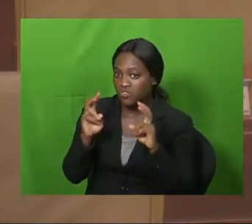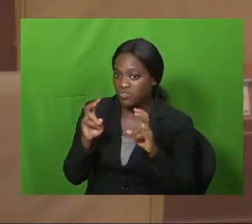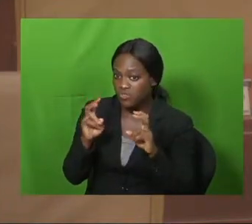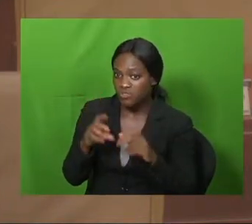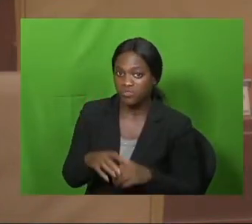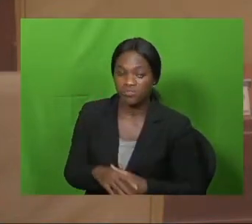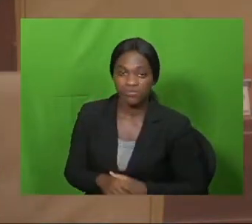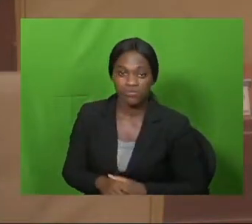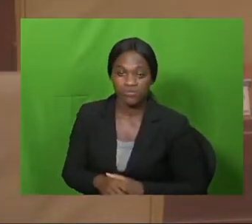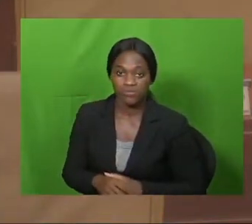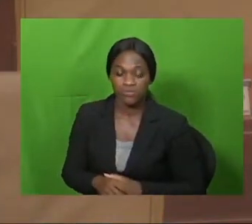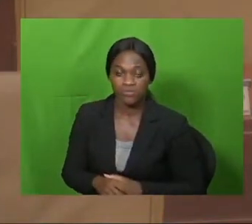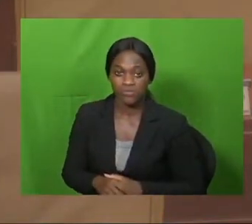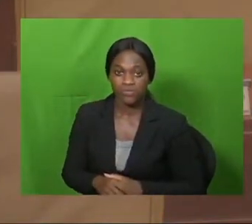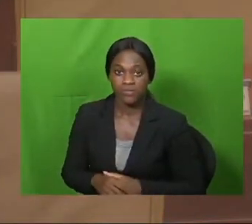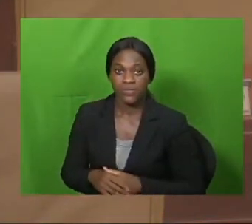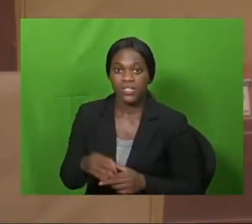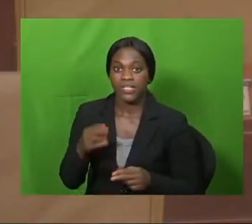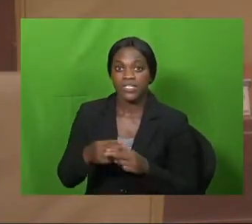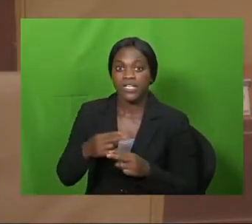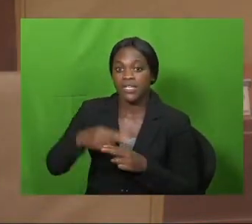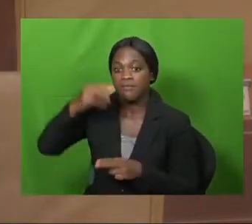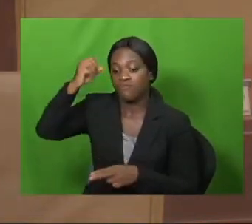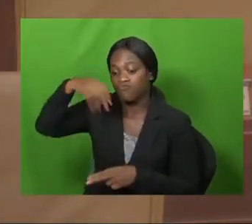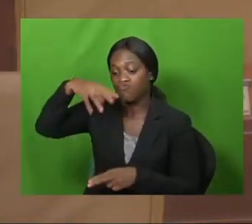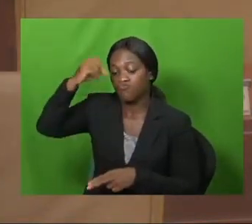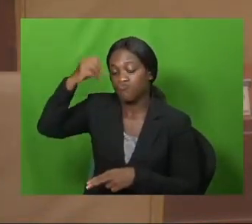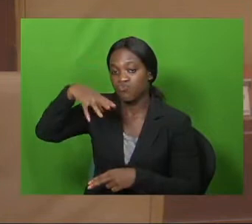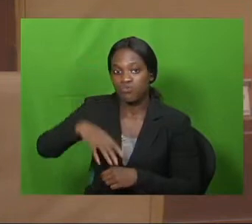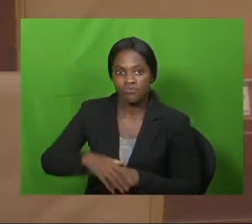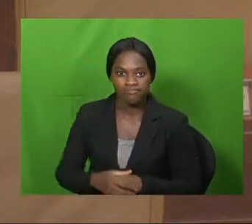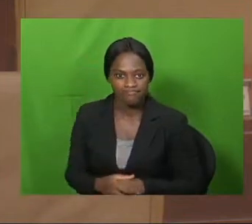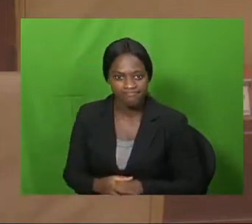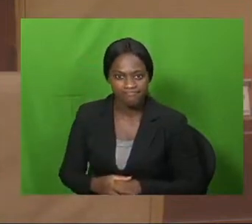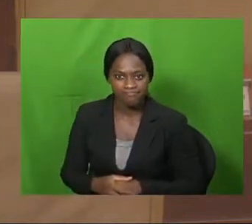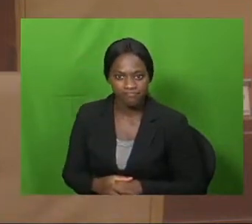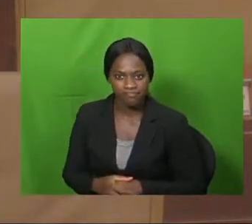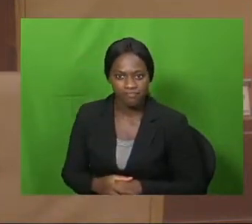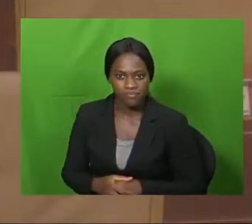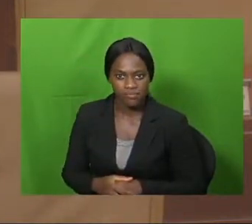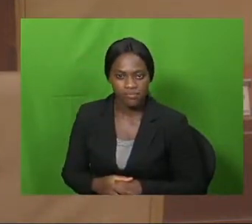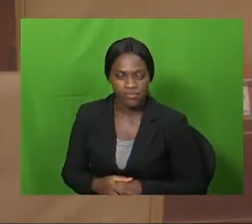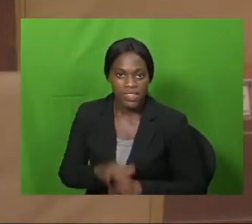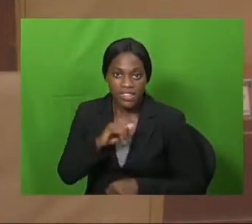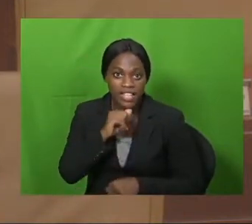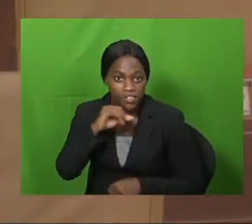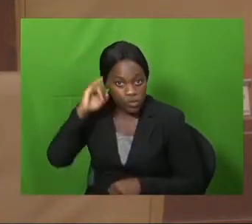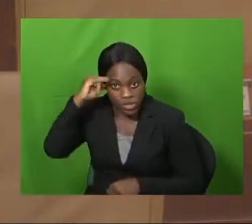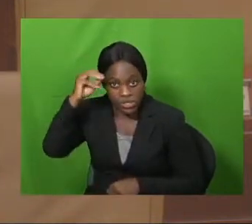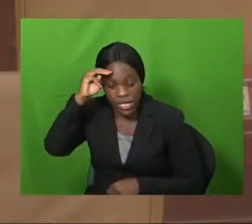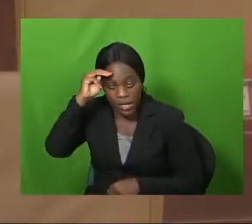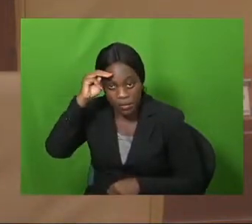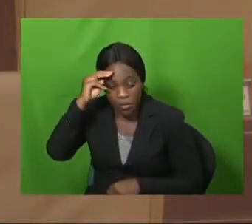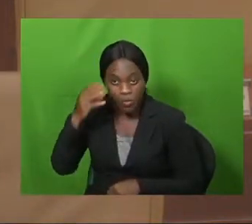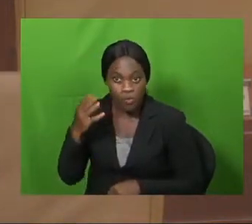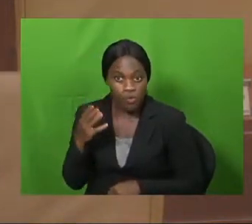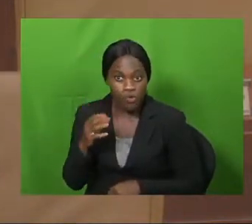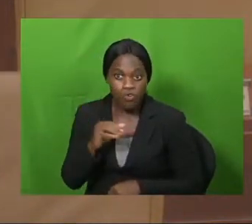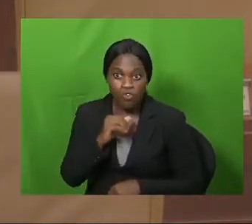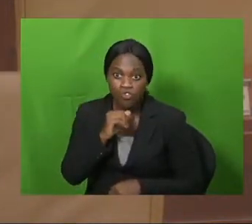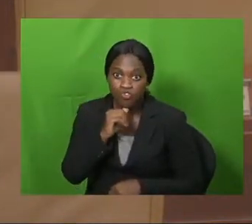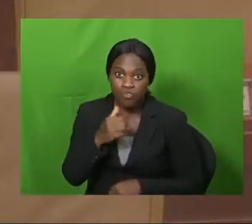as Dumso. This is John Bawumia. This is not John Dramani Mahama. This is not